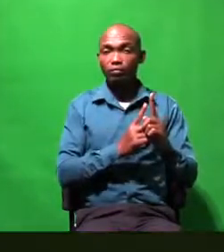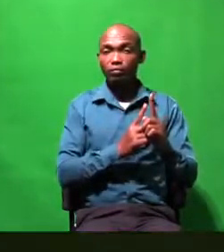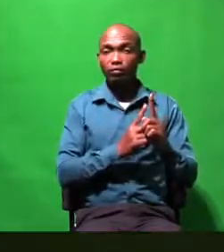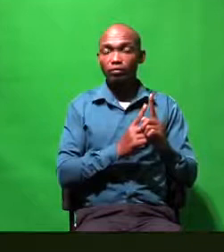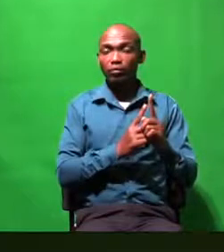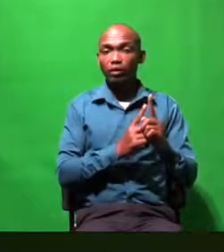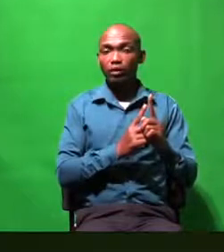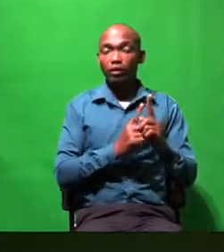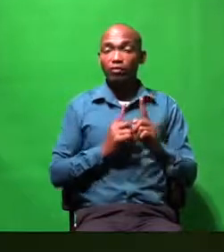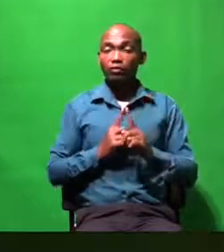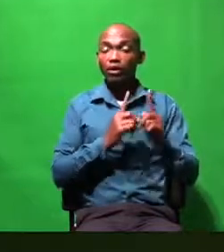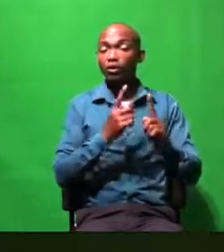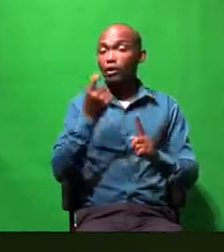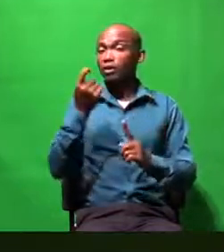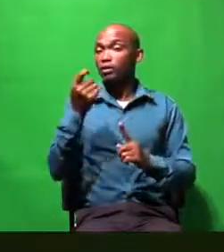terms.